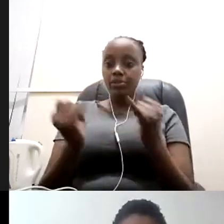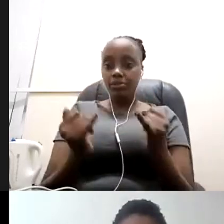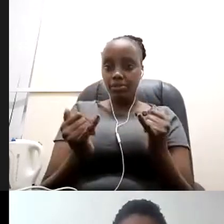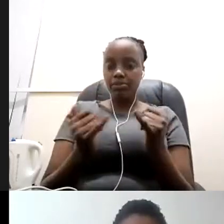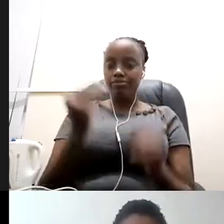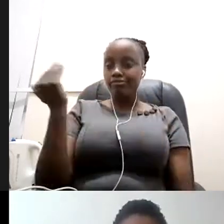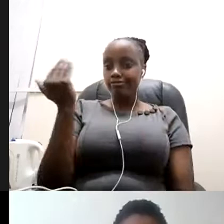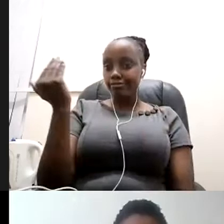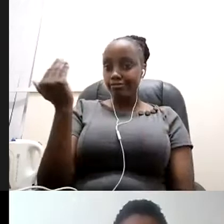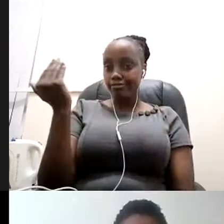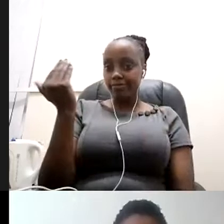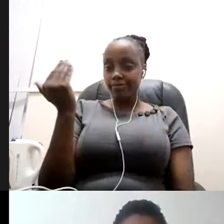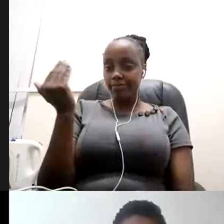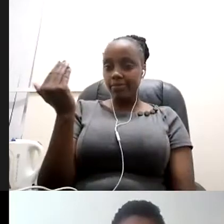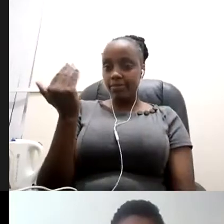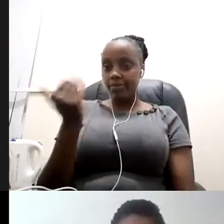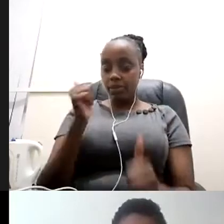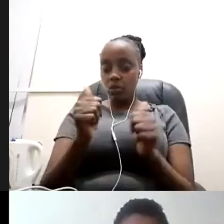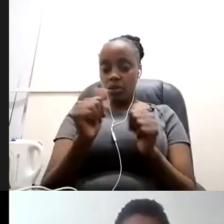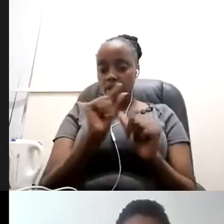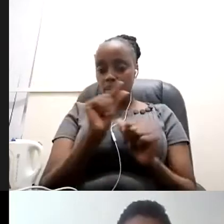presentation underlining the